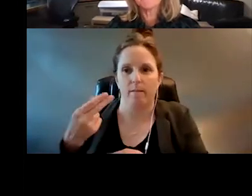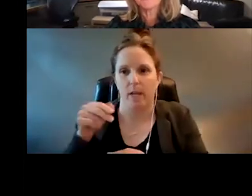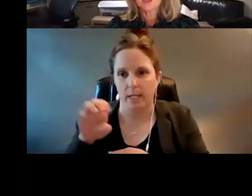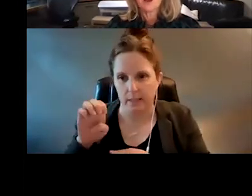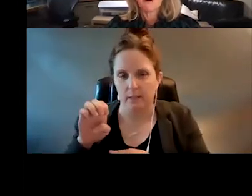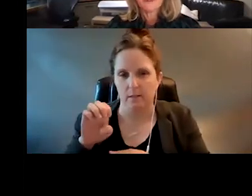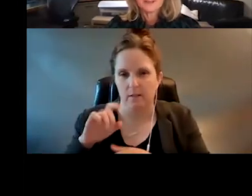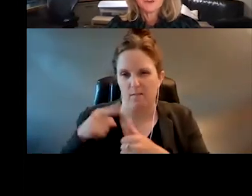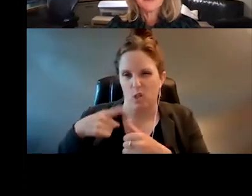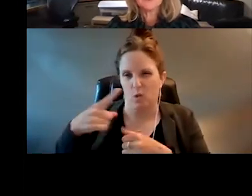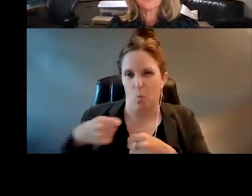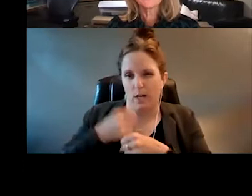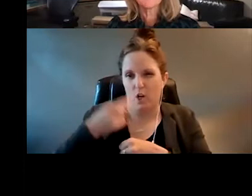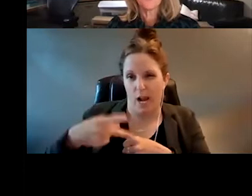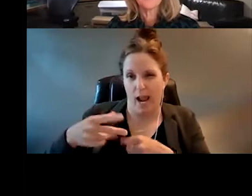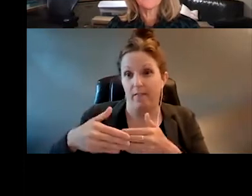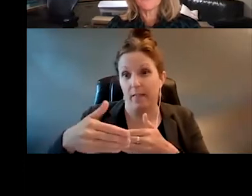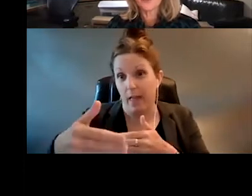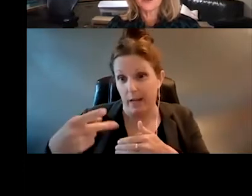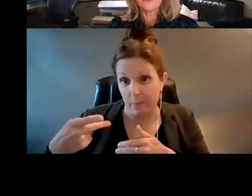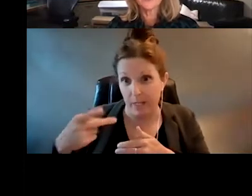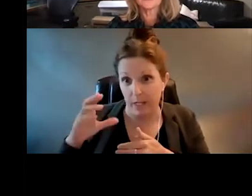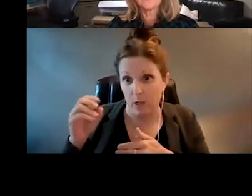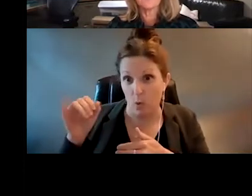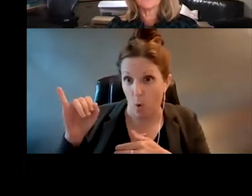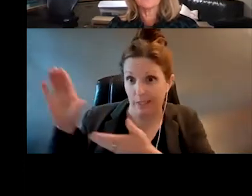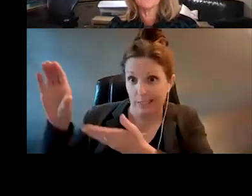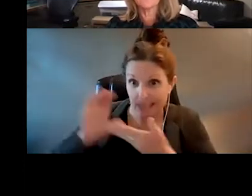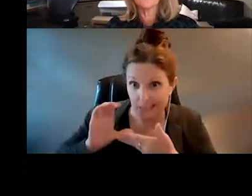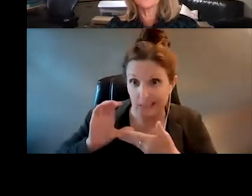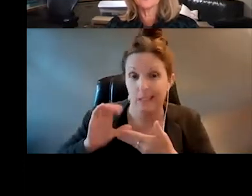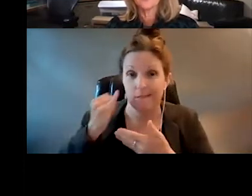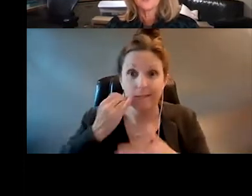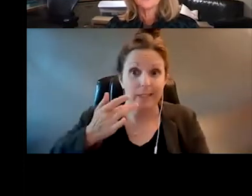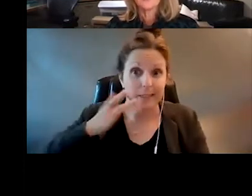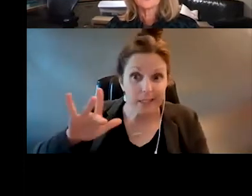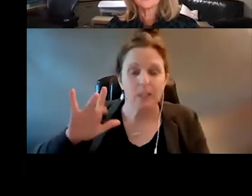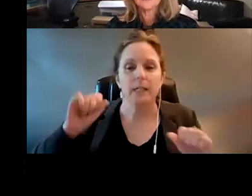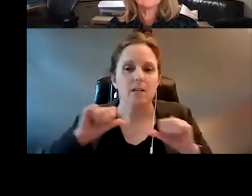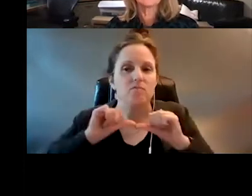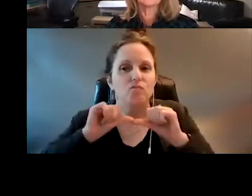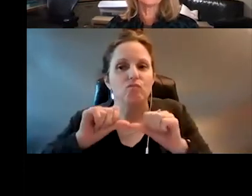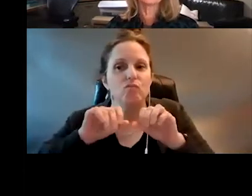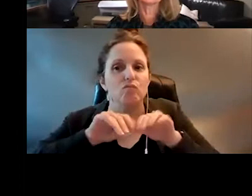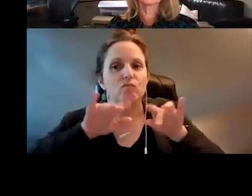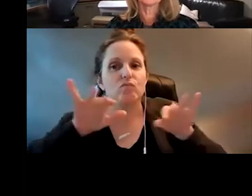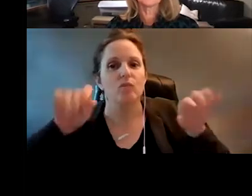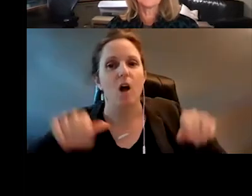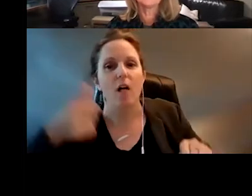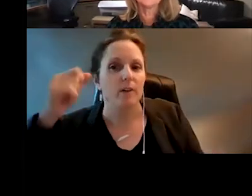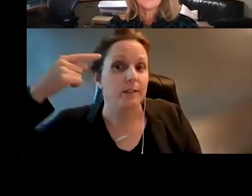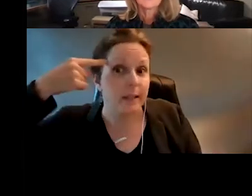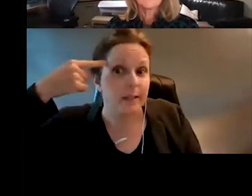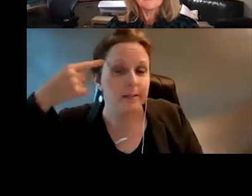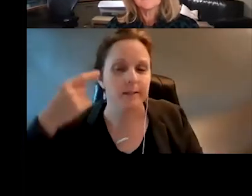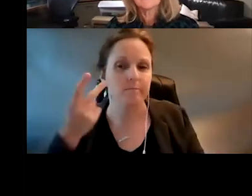across a number of states. And we'll probably start in broader in Massachusetts in a phased implementation trial